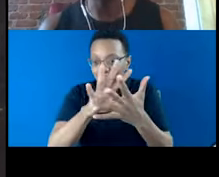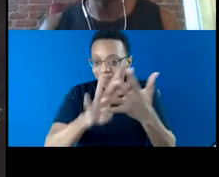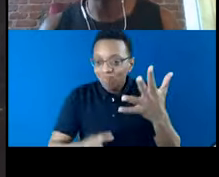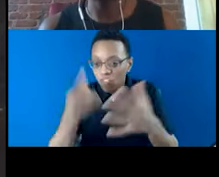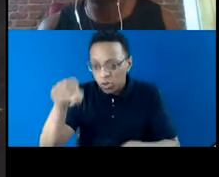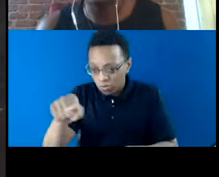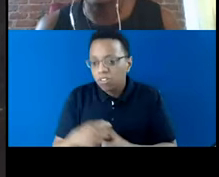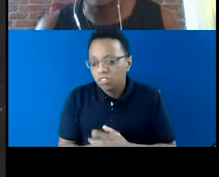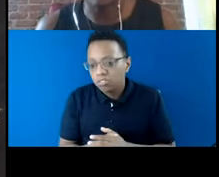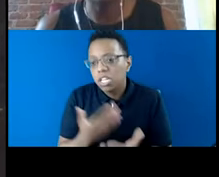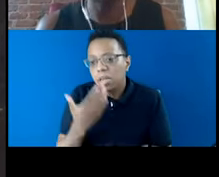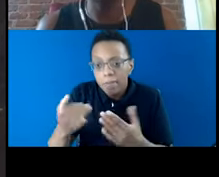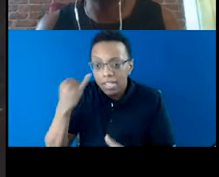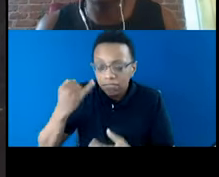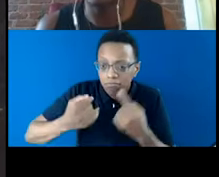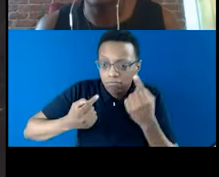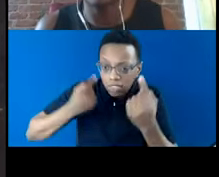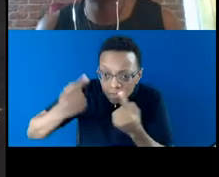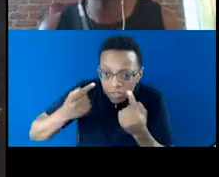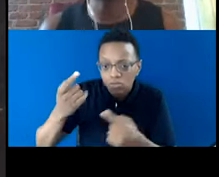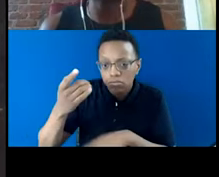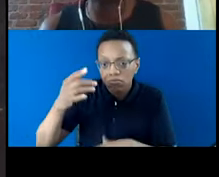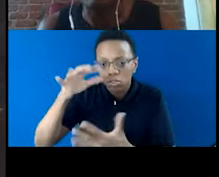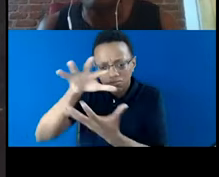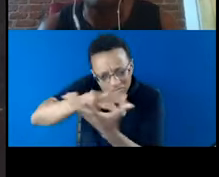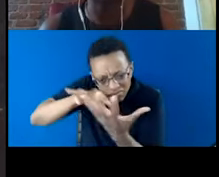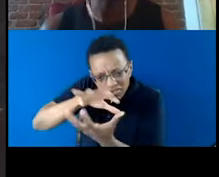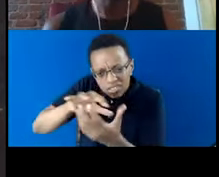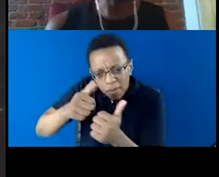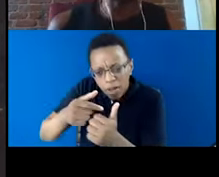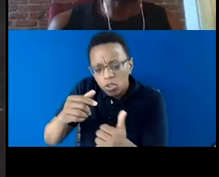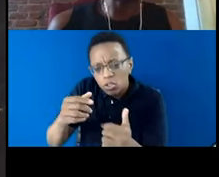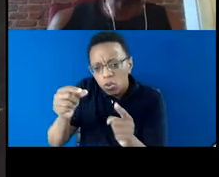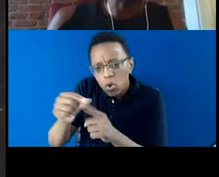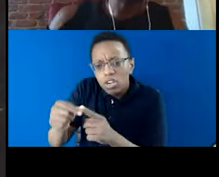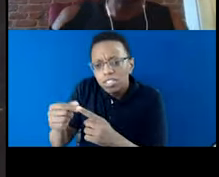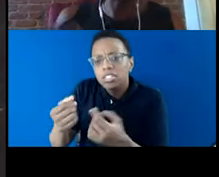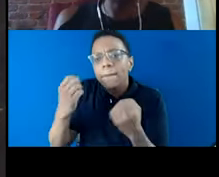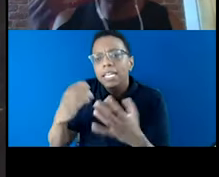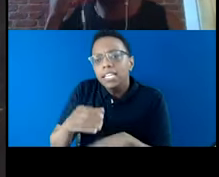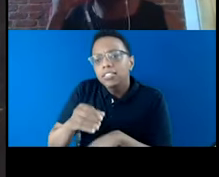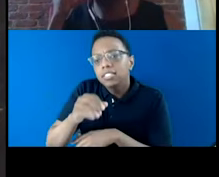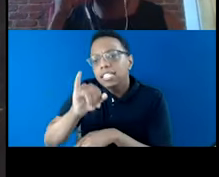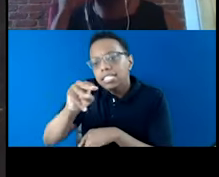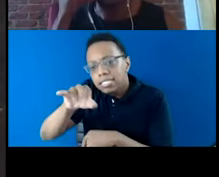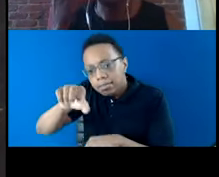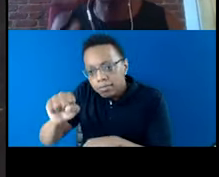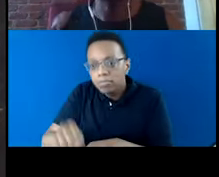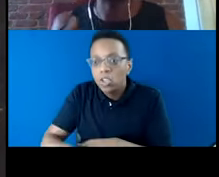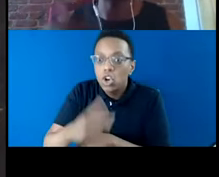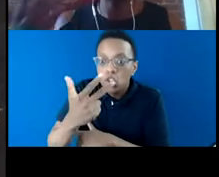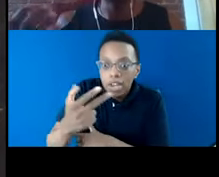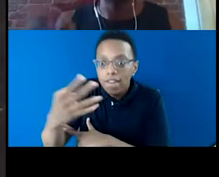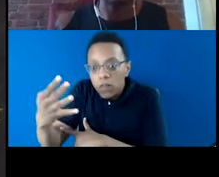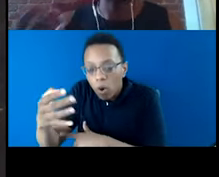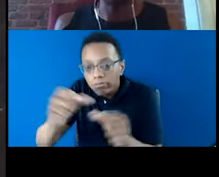any confusion about some of the words. Like there's a lot of isms and, you know, 3 and 4 syllable words that